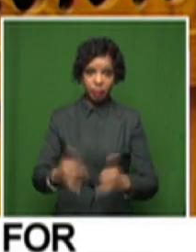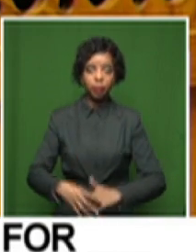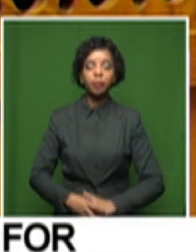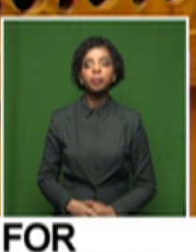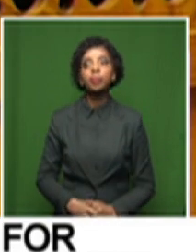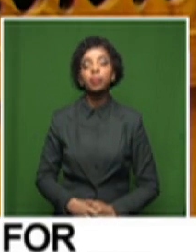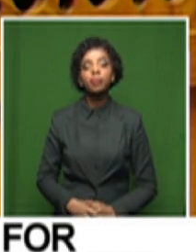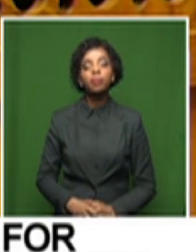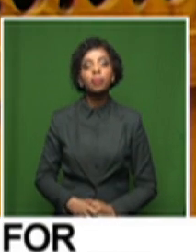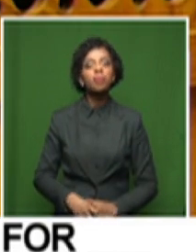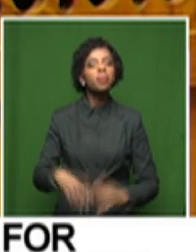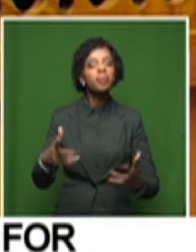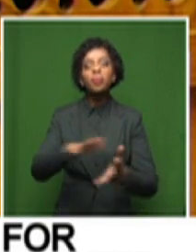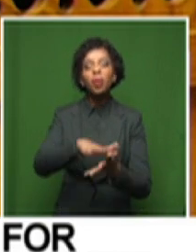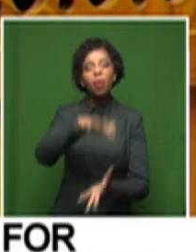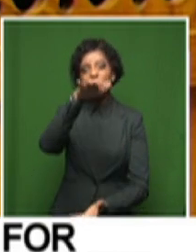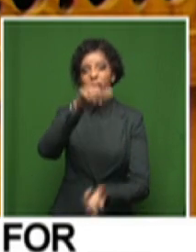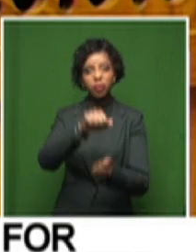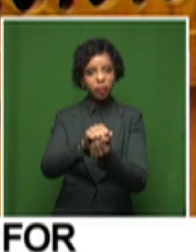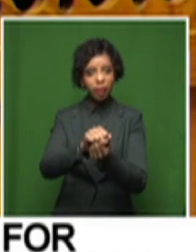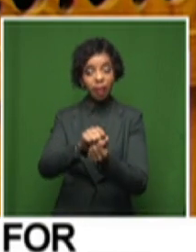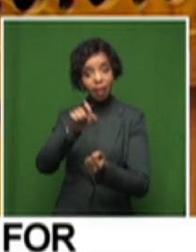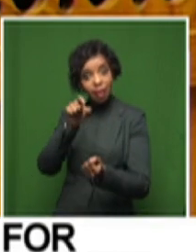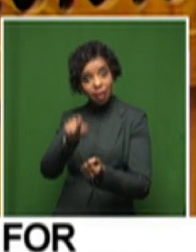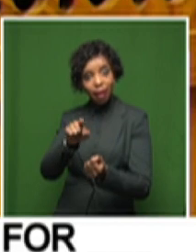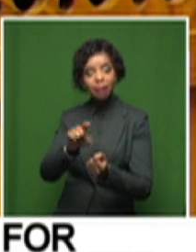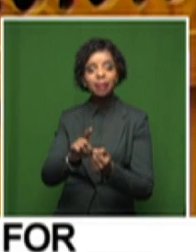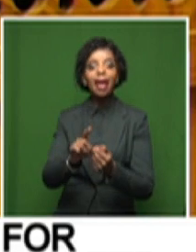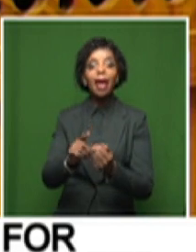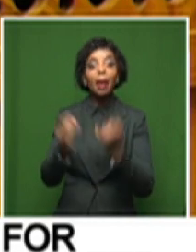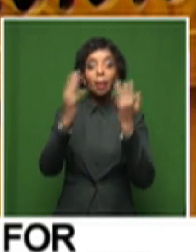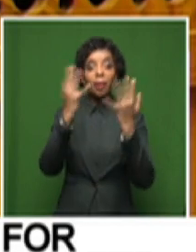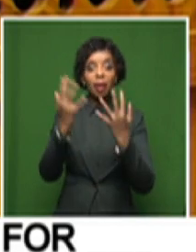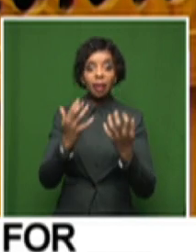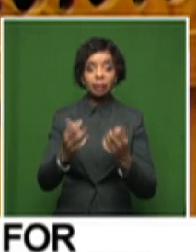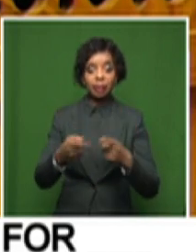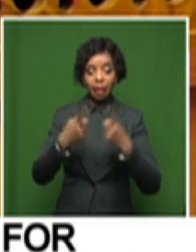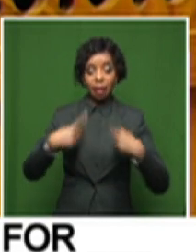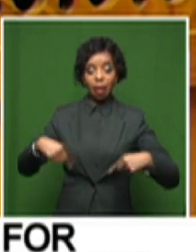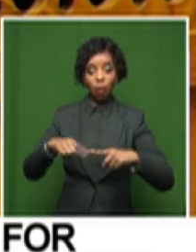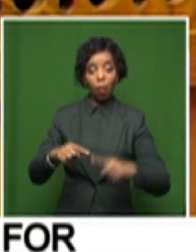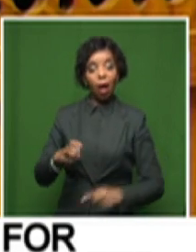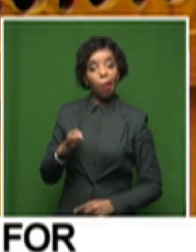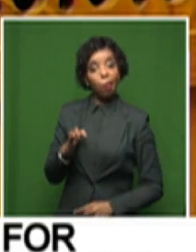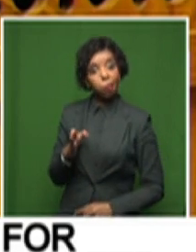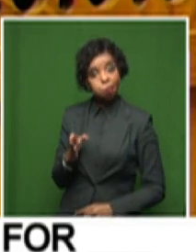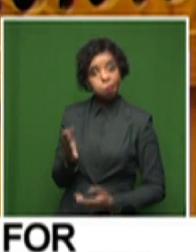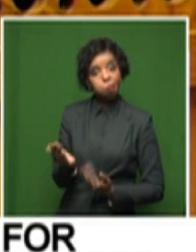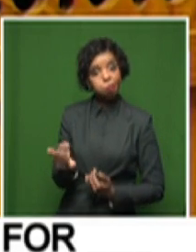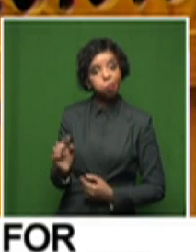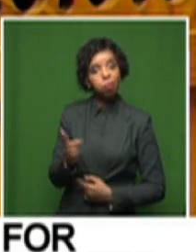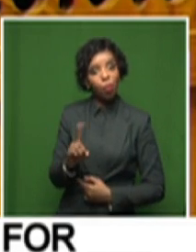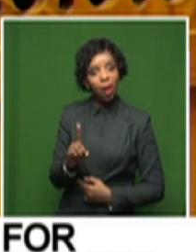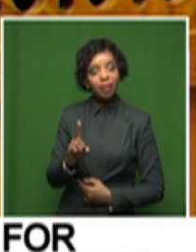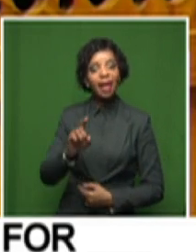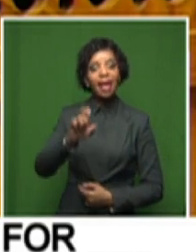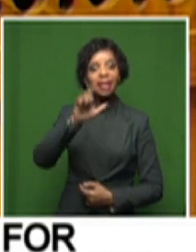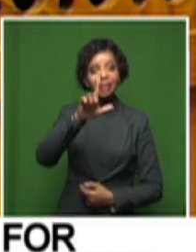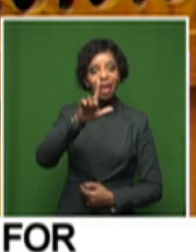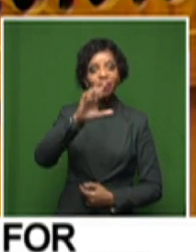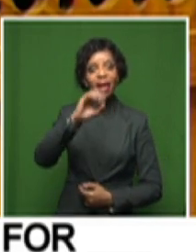Altogether, the in-year revised main budget deficit is now expected to be 707 billion